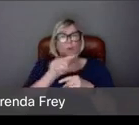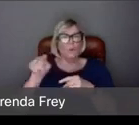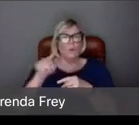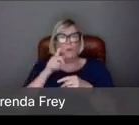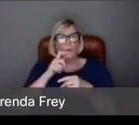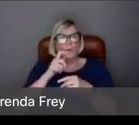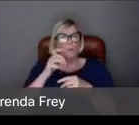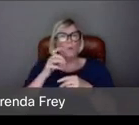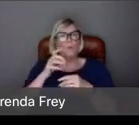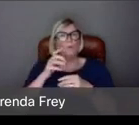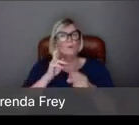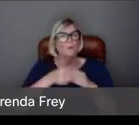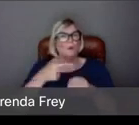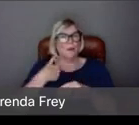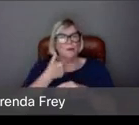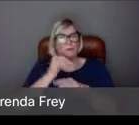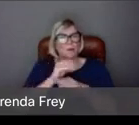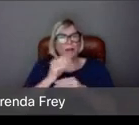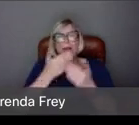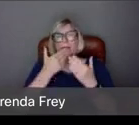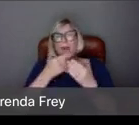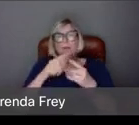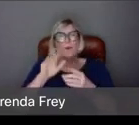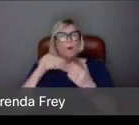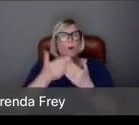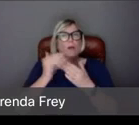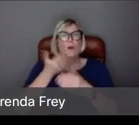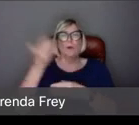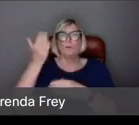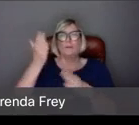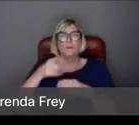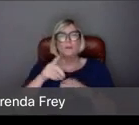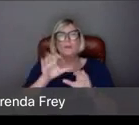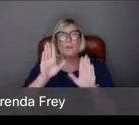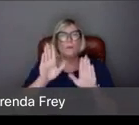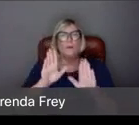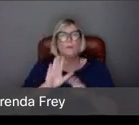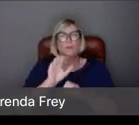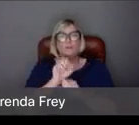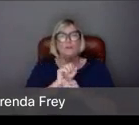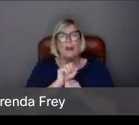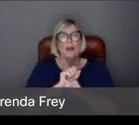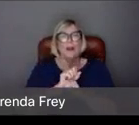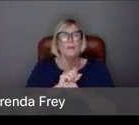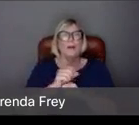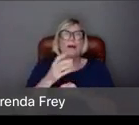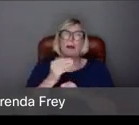in tonight. And thank you so much to all of our presenters. You did a wonderful job.